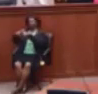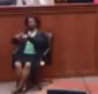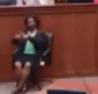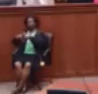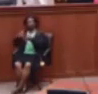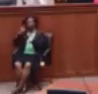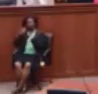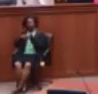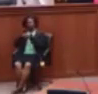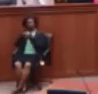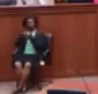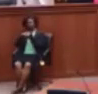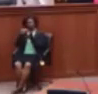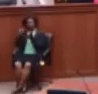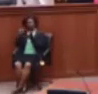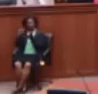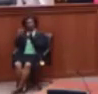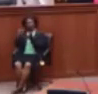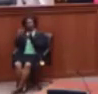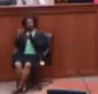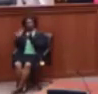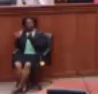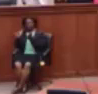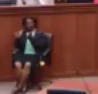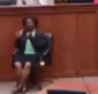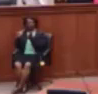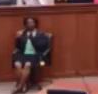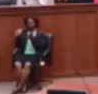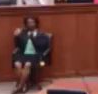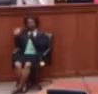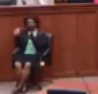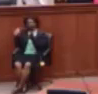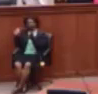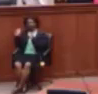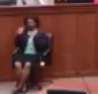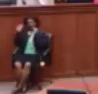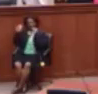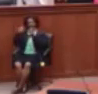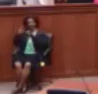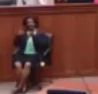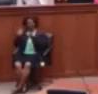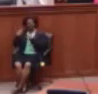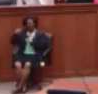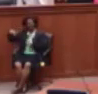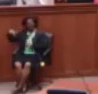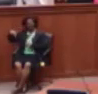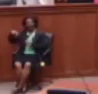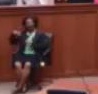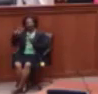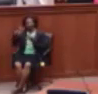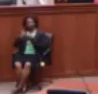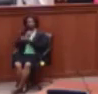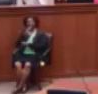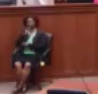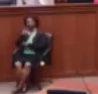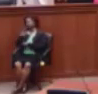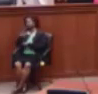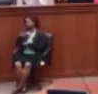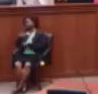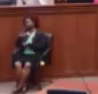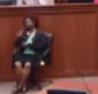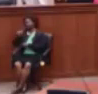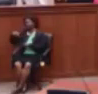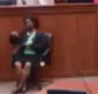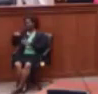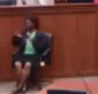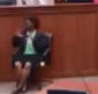students have attained advanced placement scores. Several of them, they had taken over 43 advanced placement courses